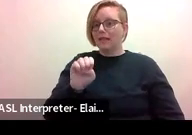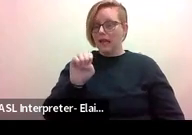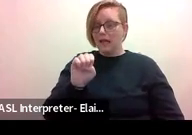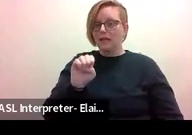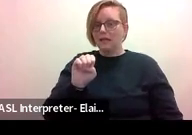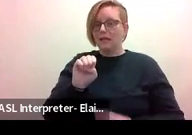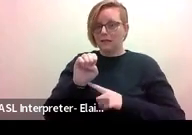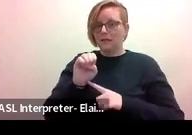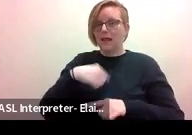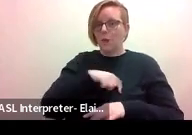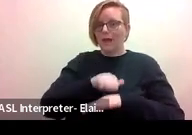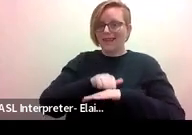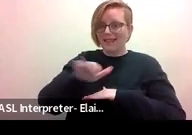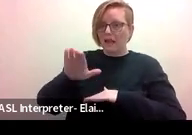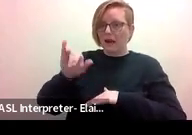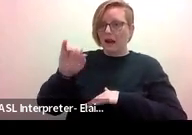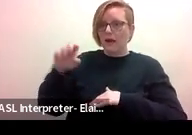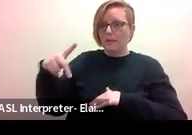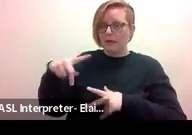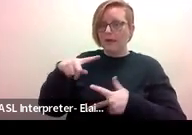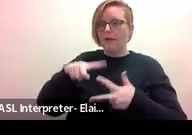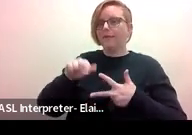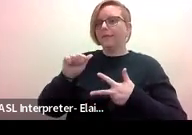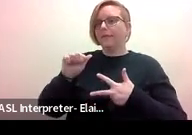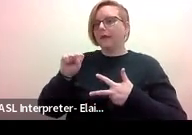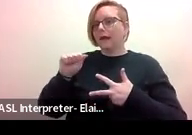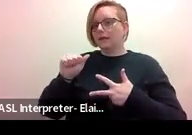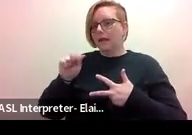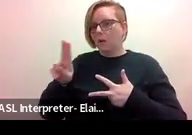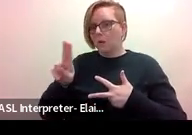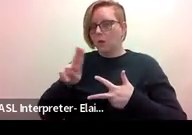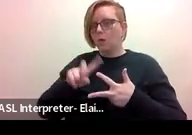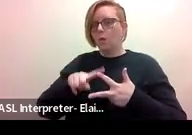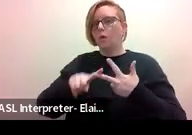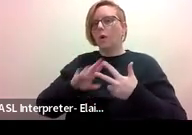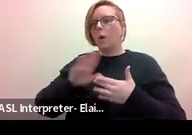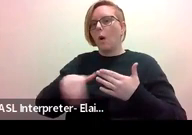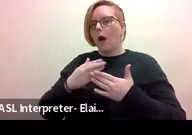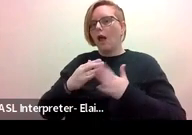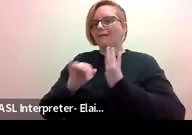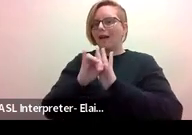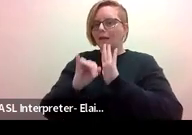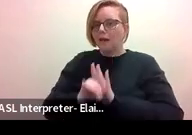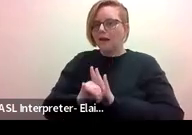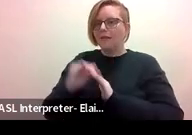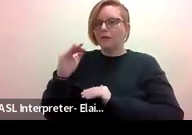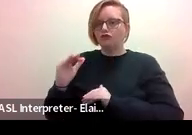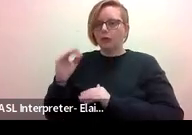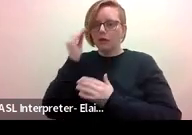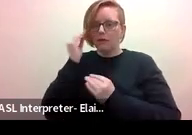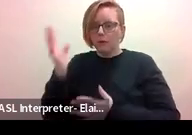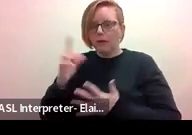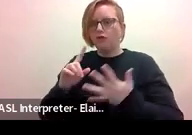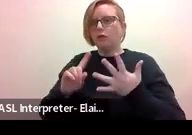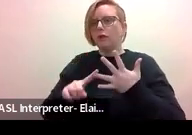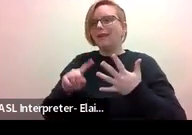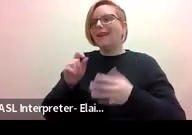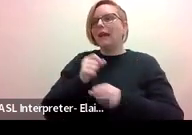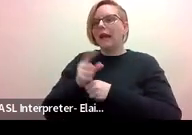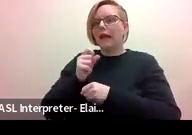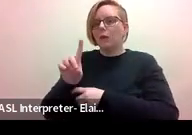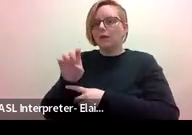sent to the parent. You would include your SAU, all of the identifying child information, the annual dates of the meeting, the